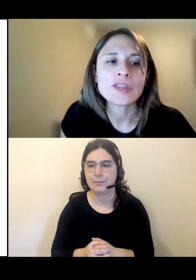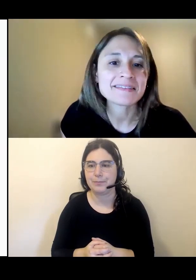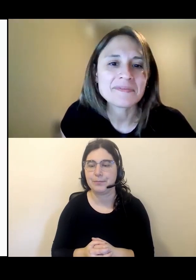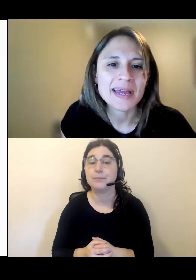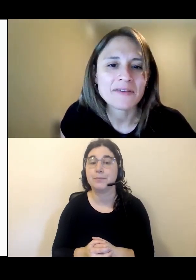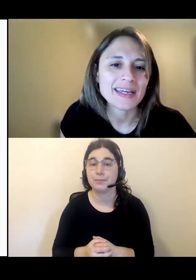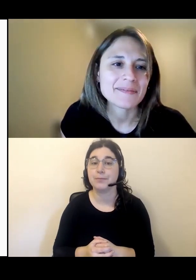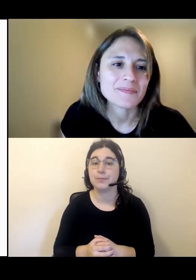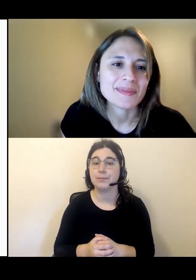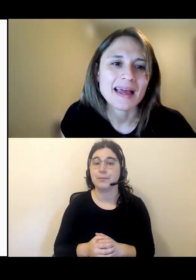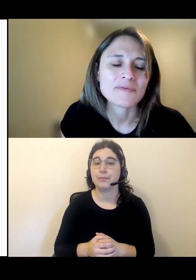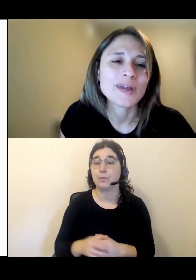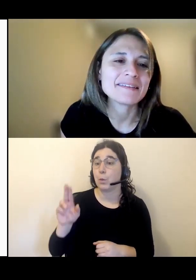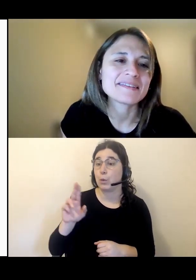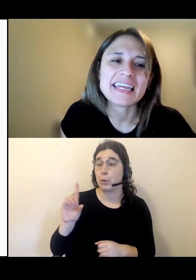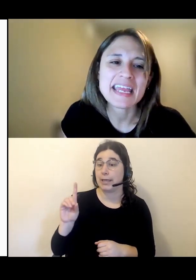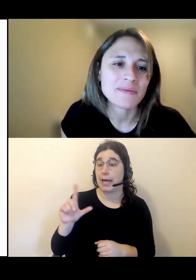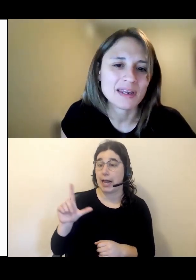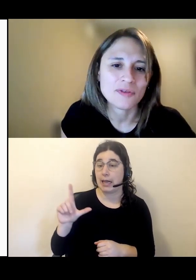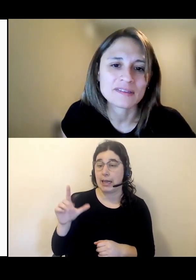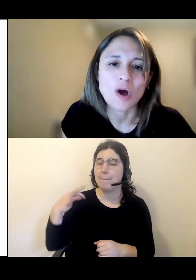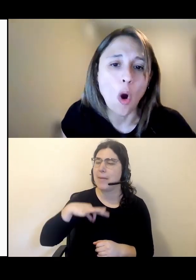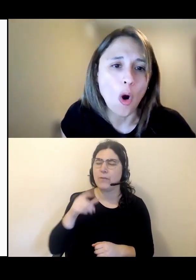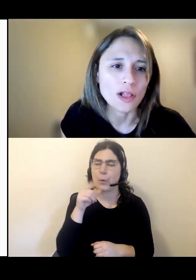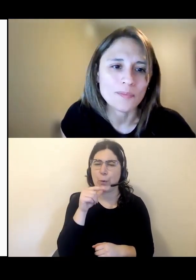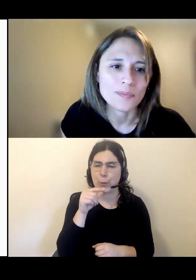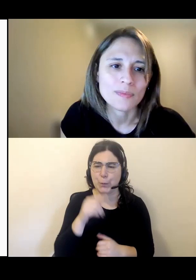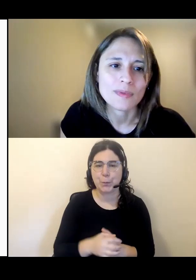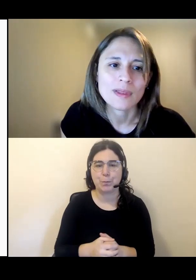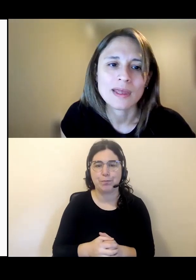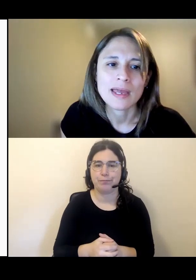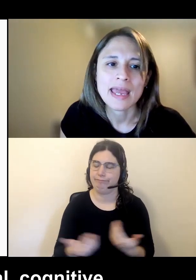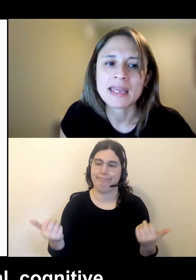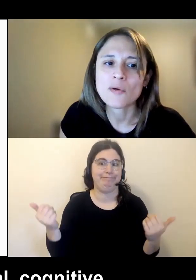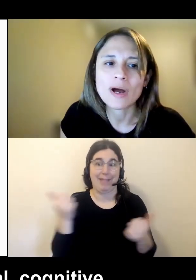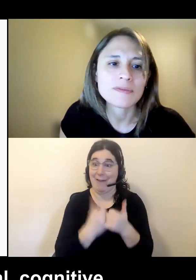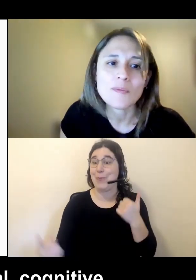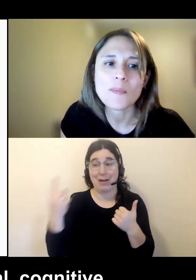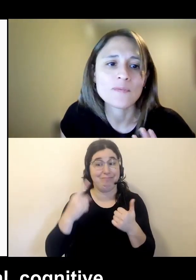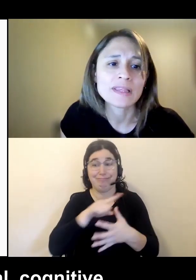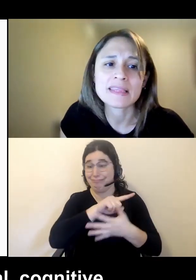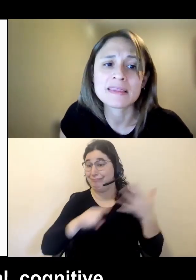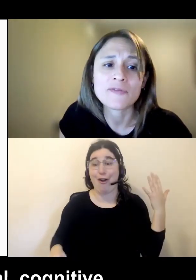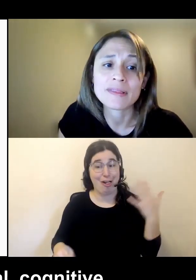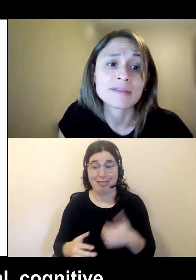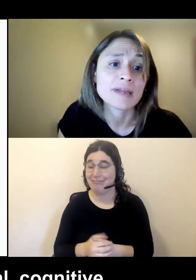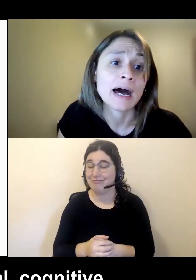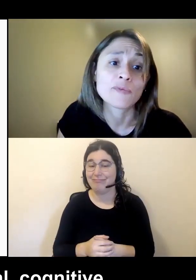So who does it benefit? We can see it benefits all. Anyone with